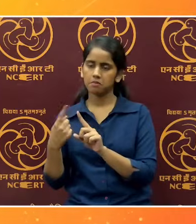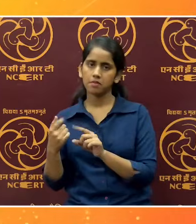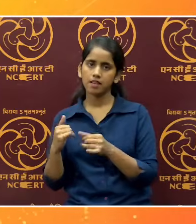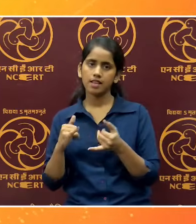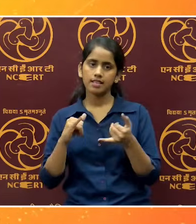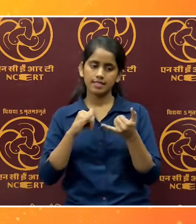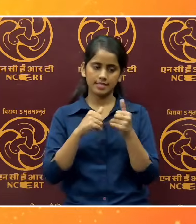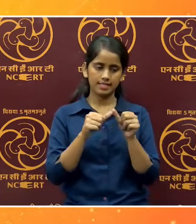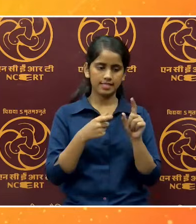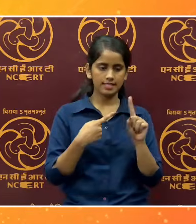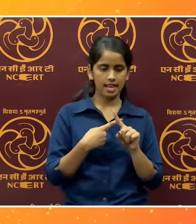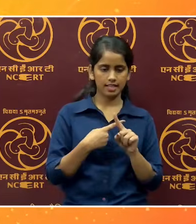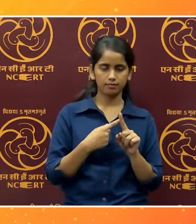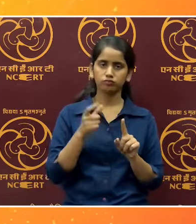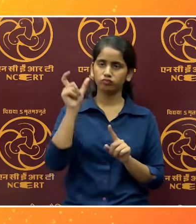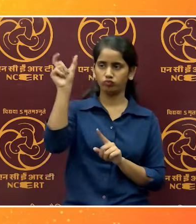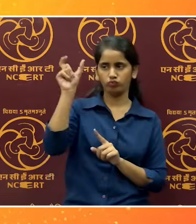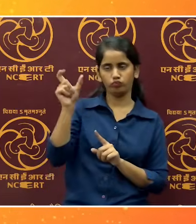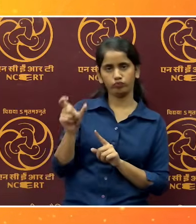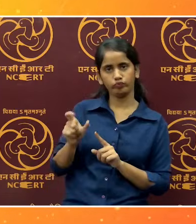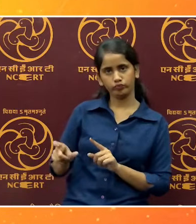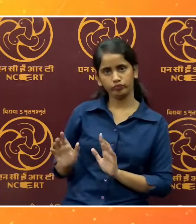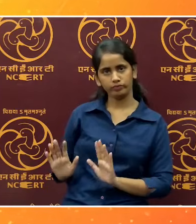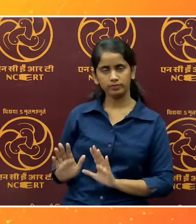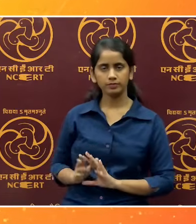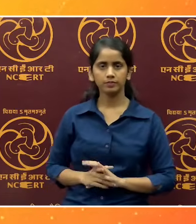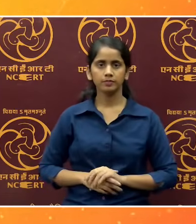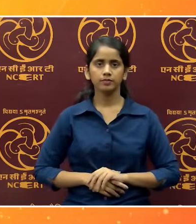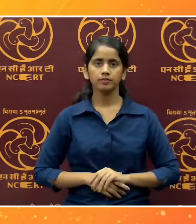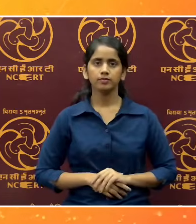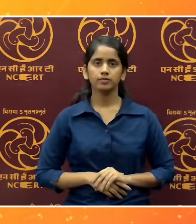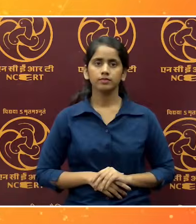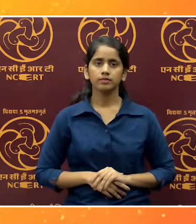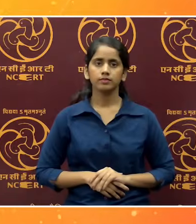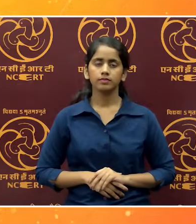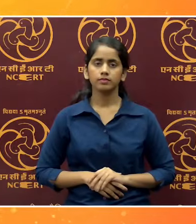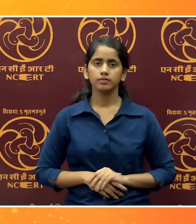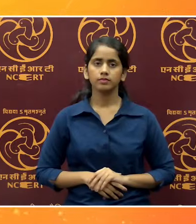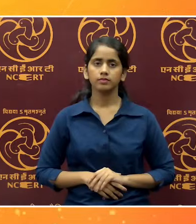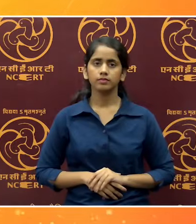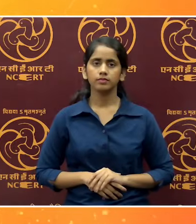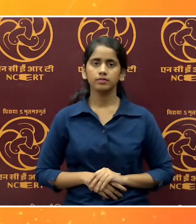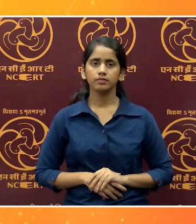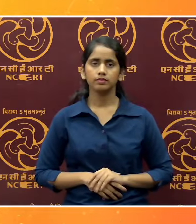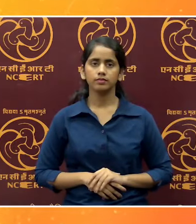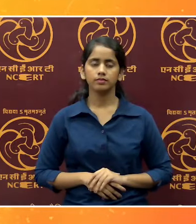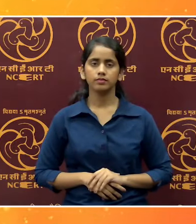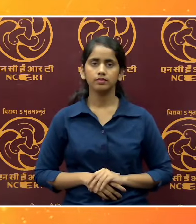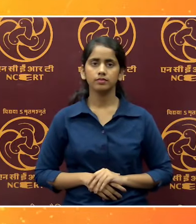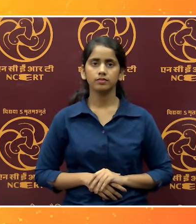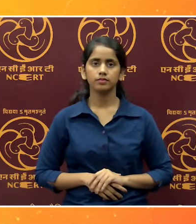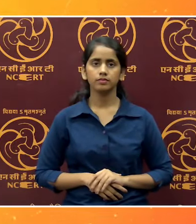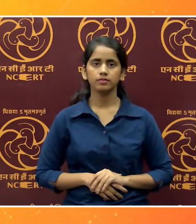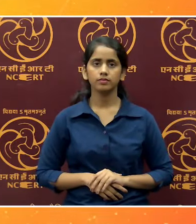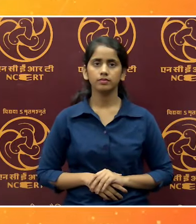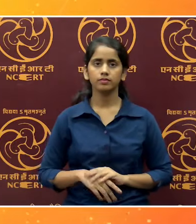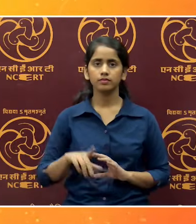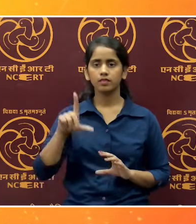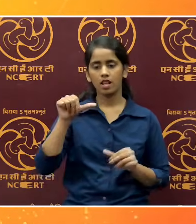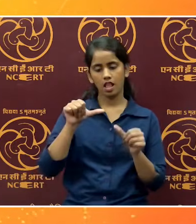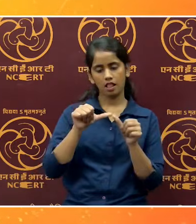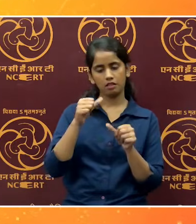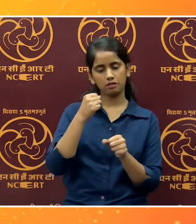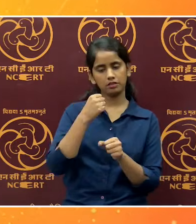Set, sat. Set, sat. Men, man. Men, man. Leg,